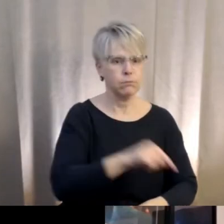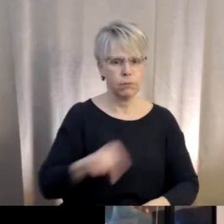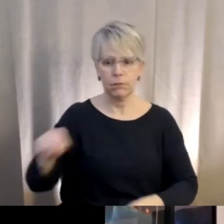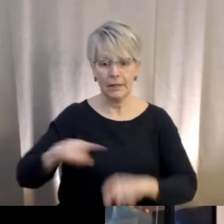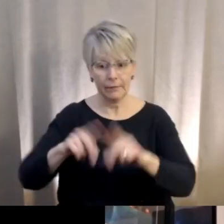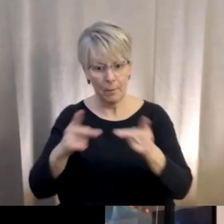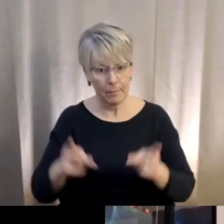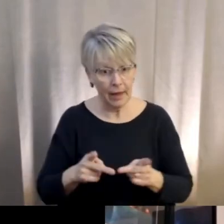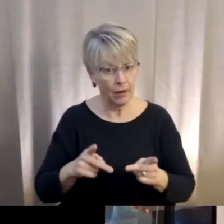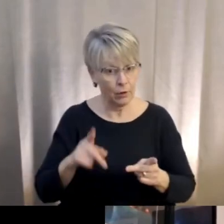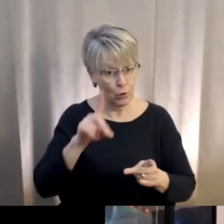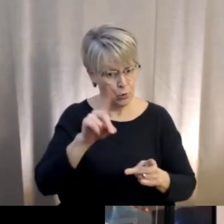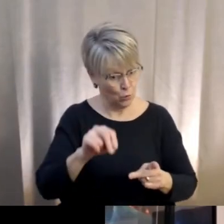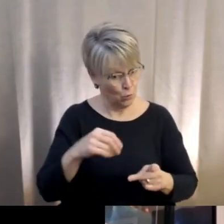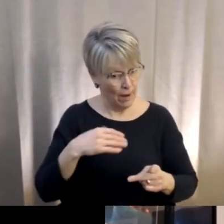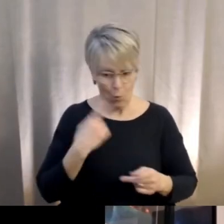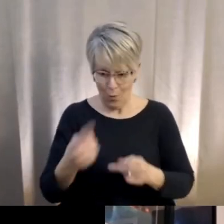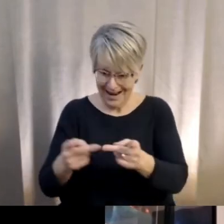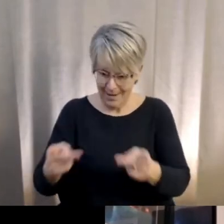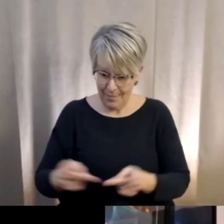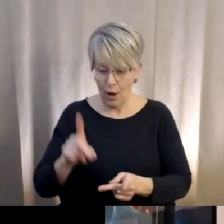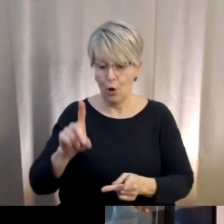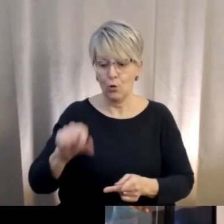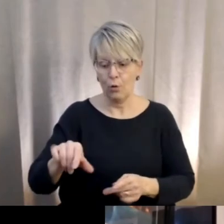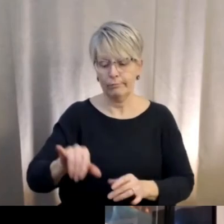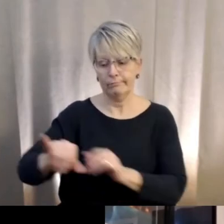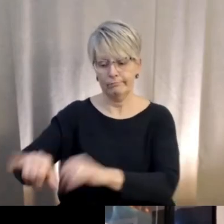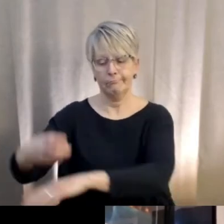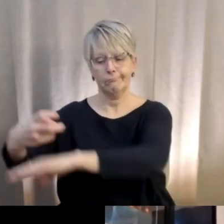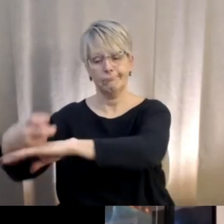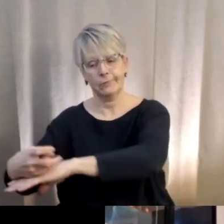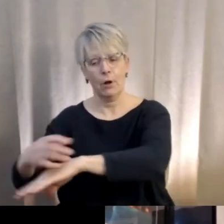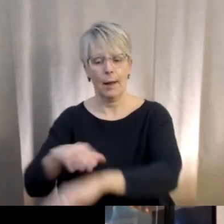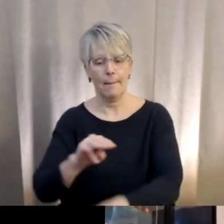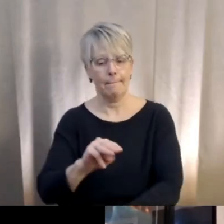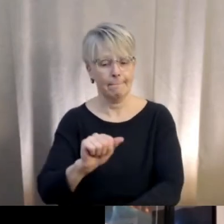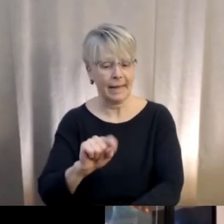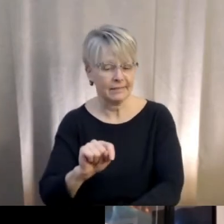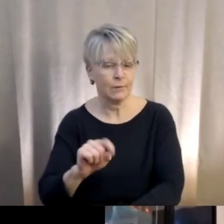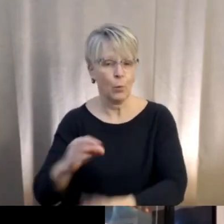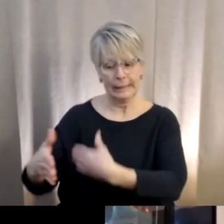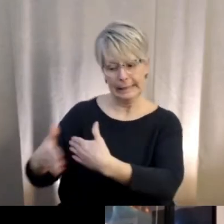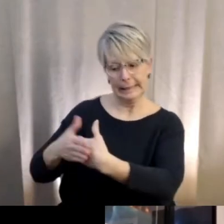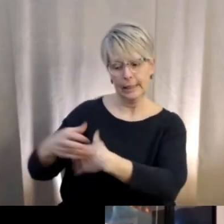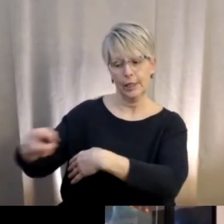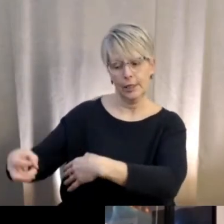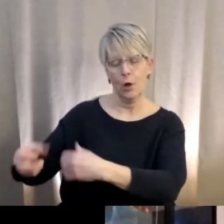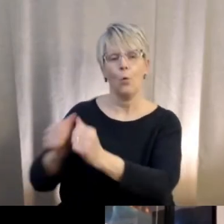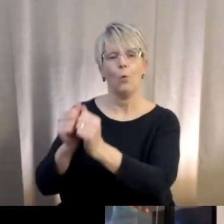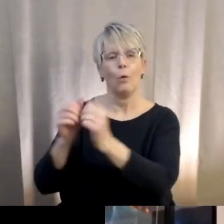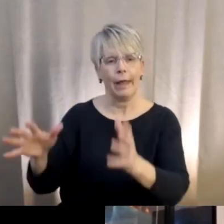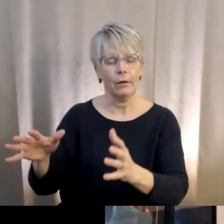where the dog can safely be, you know, lying on a mat or near you without being disruptive